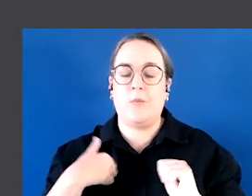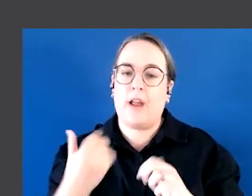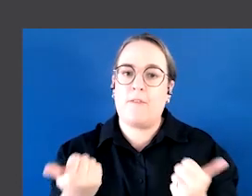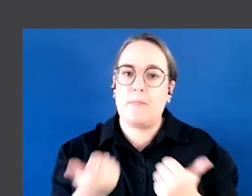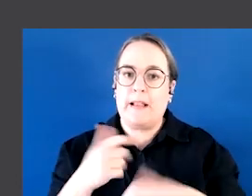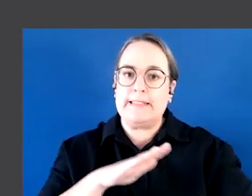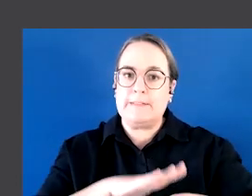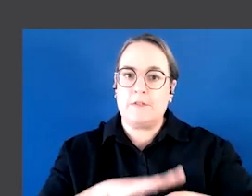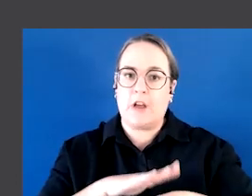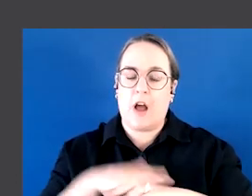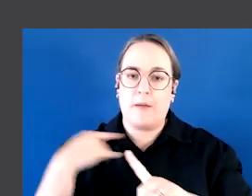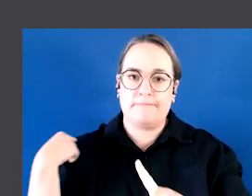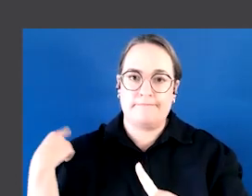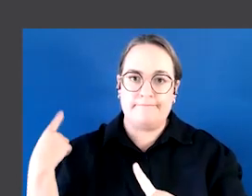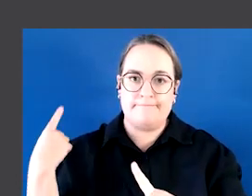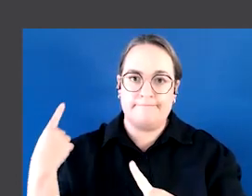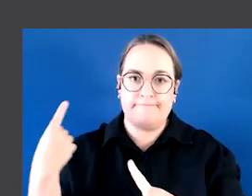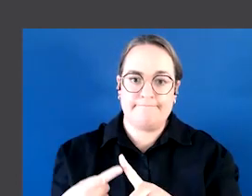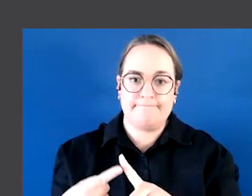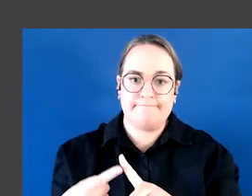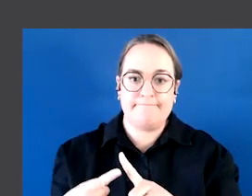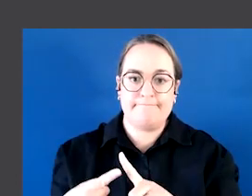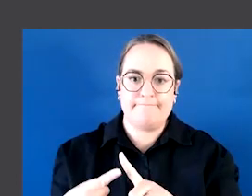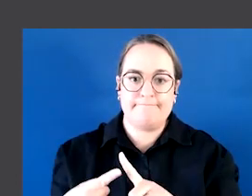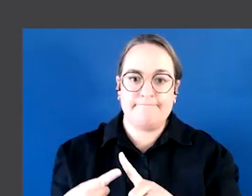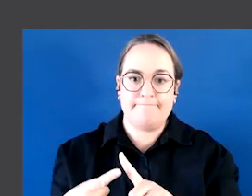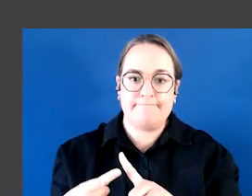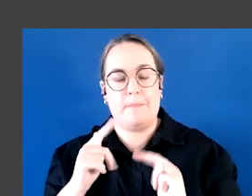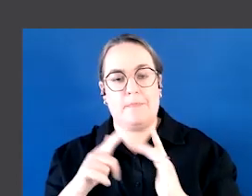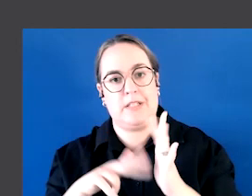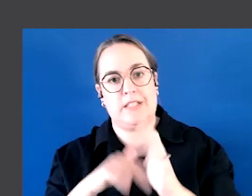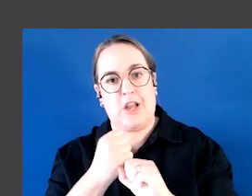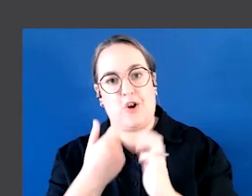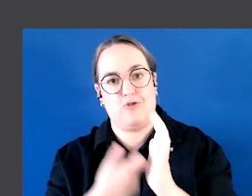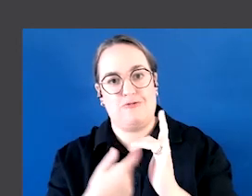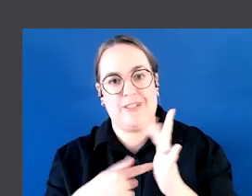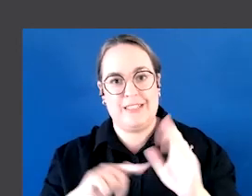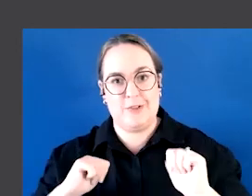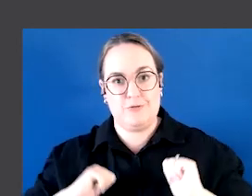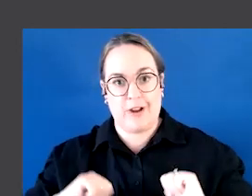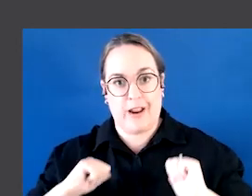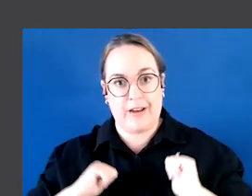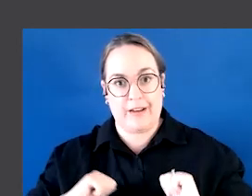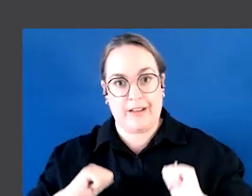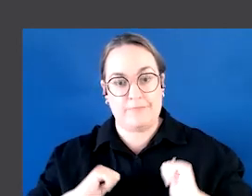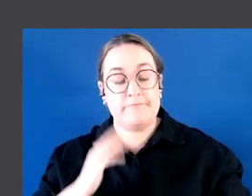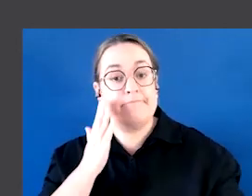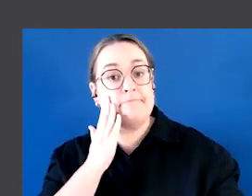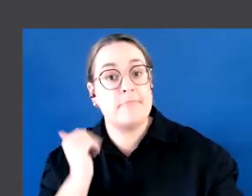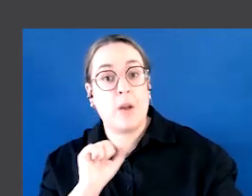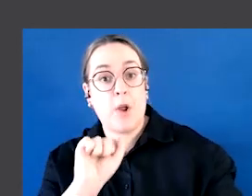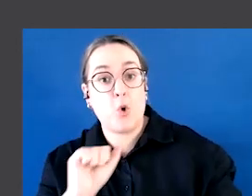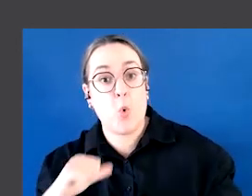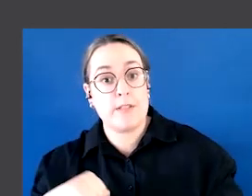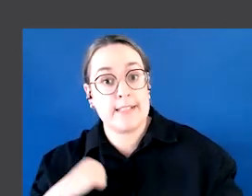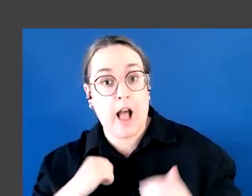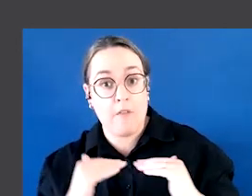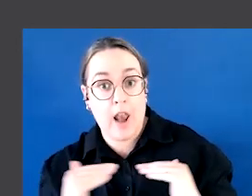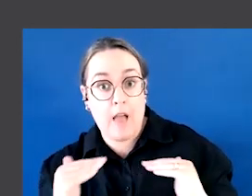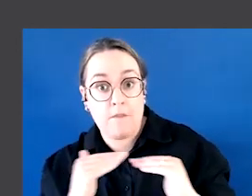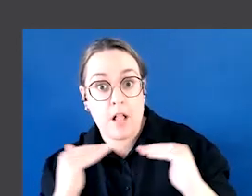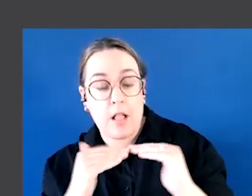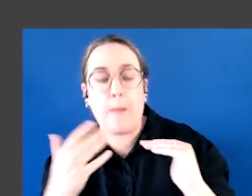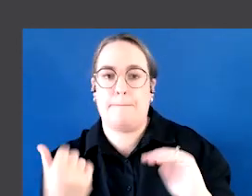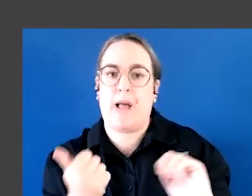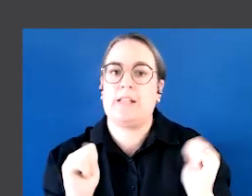Training. We have spent a lot of time over the past few years developing some quite comprehensive integrity training. All staff, regardless of level, are required